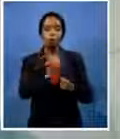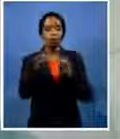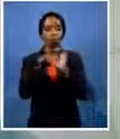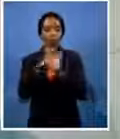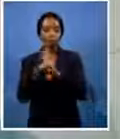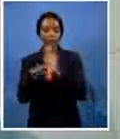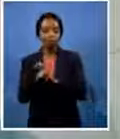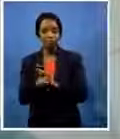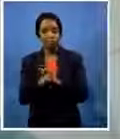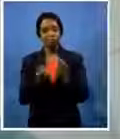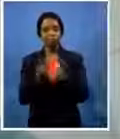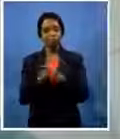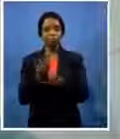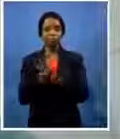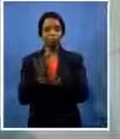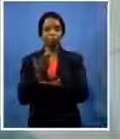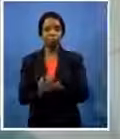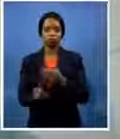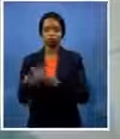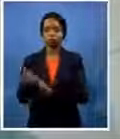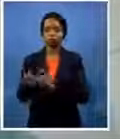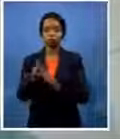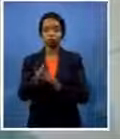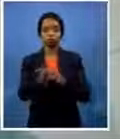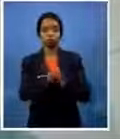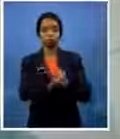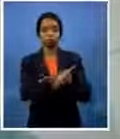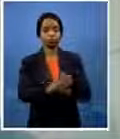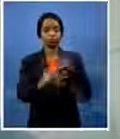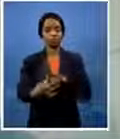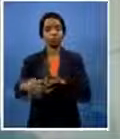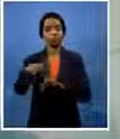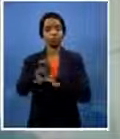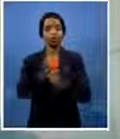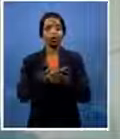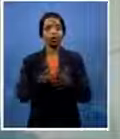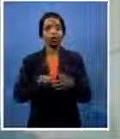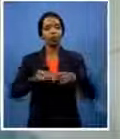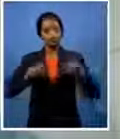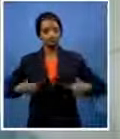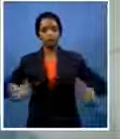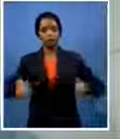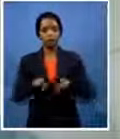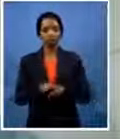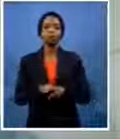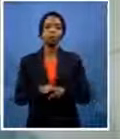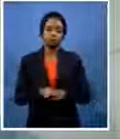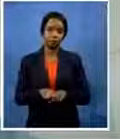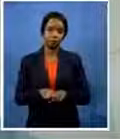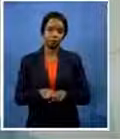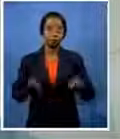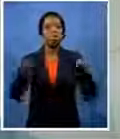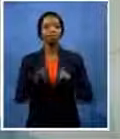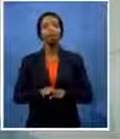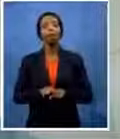substantive negative devastation on our economy, all the sacrifices we make. Two, obviously, to flatten